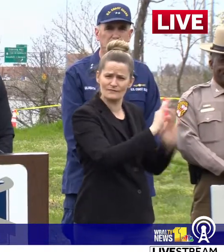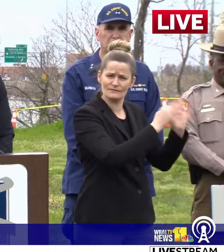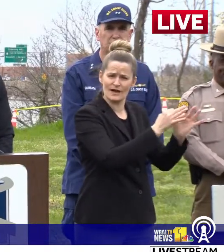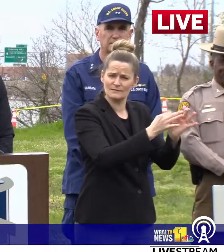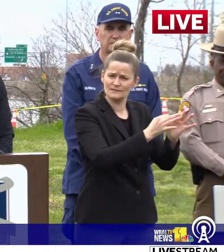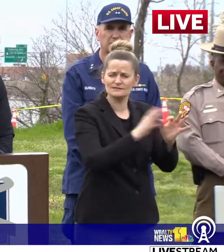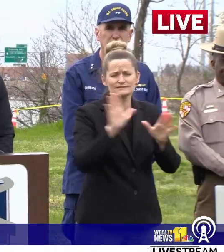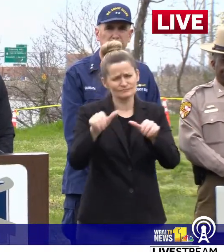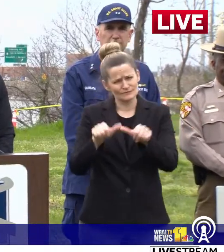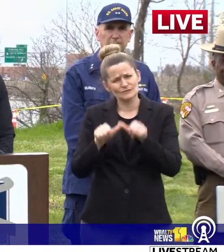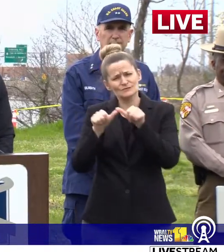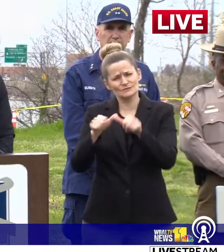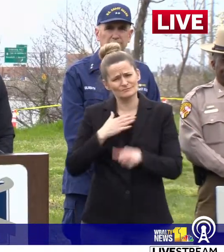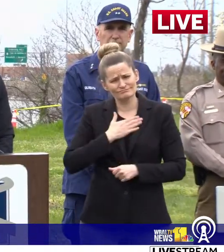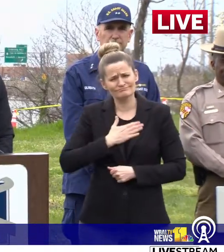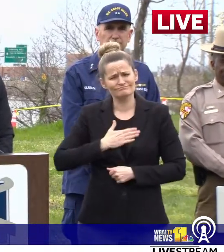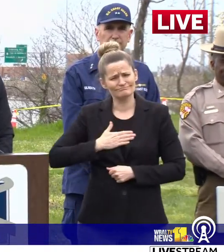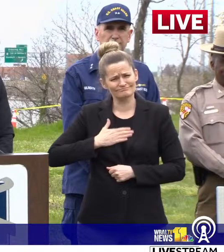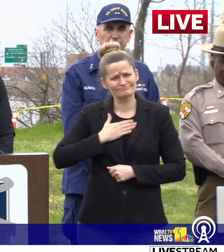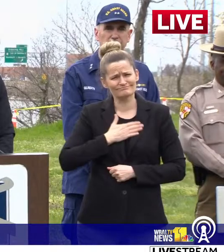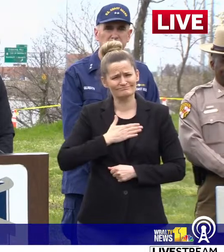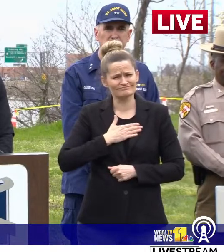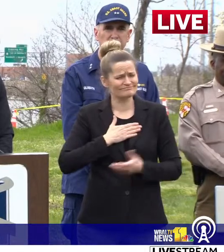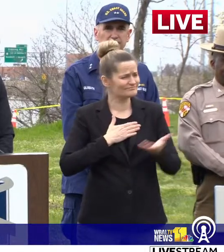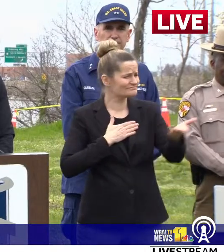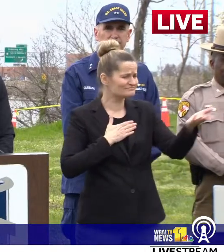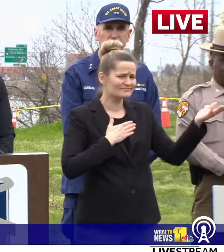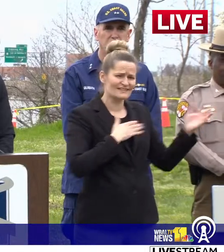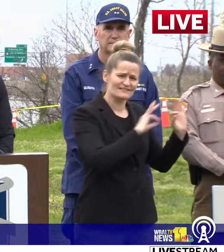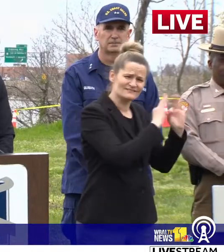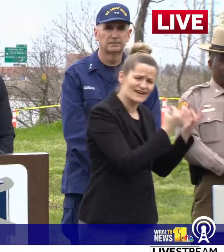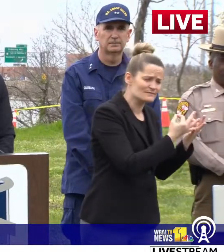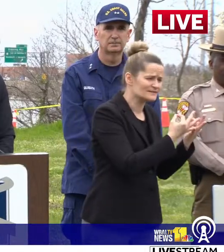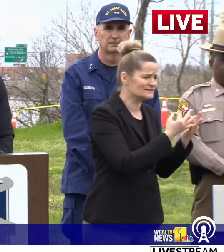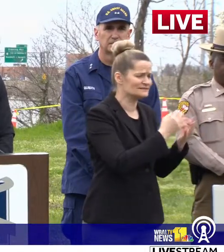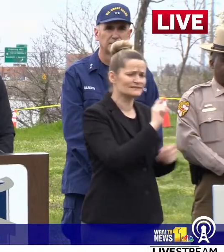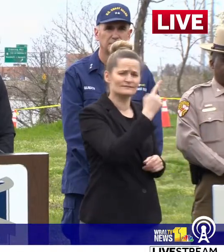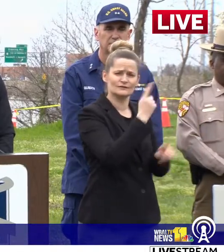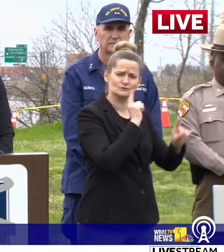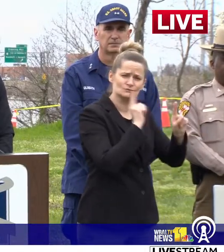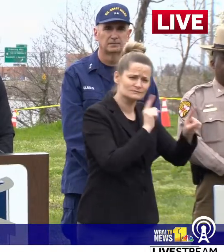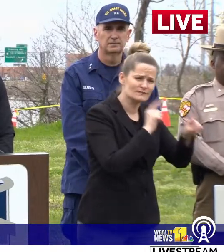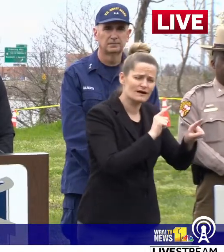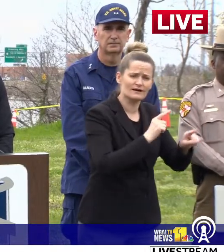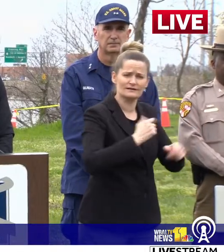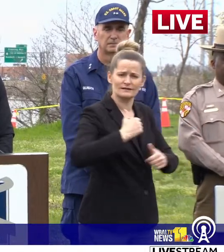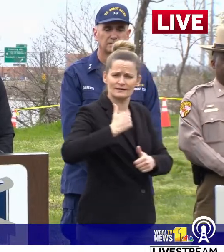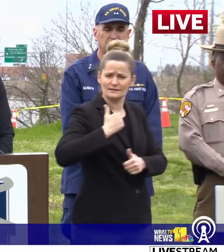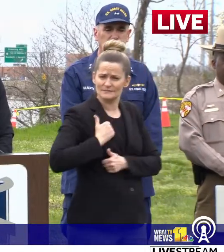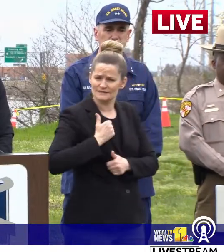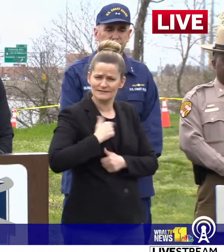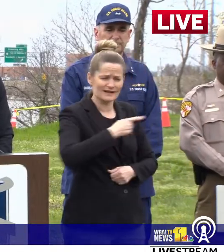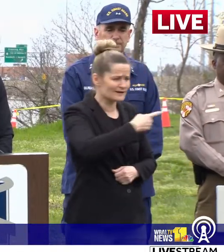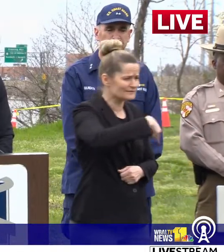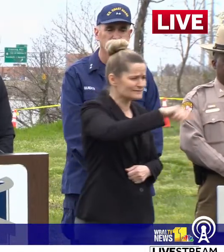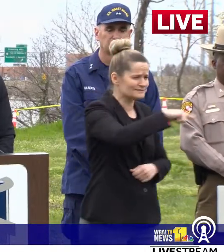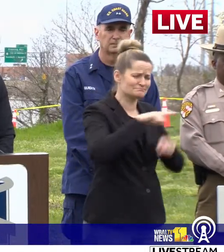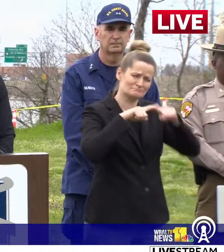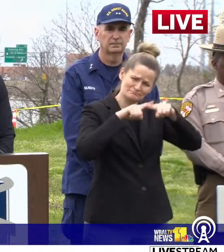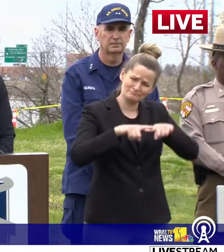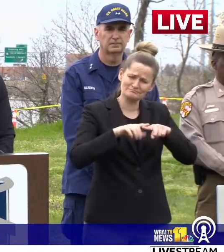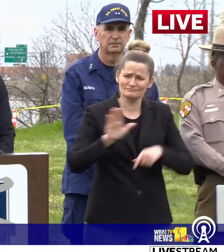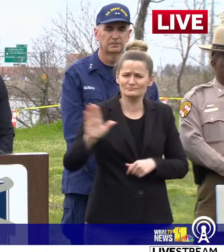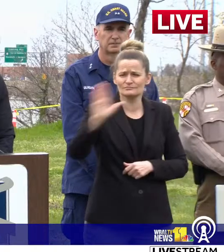The families, the first responders, they will continue to need them. Our state will continue to need